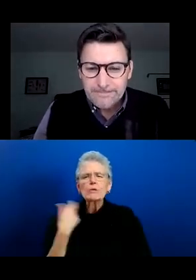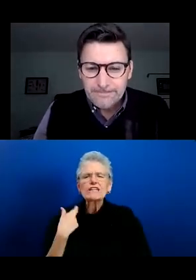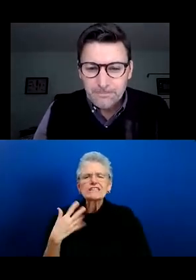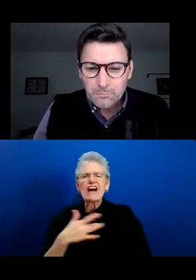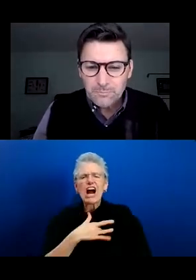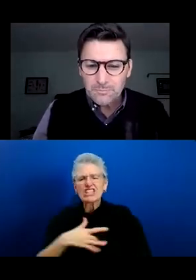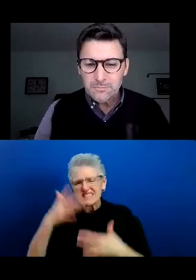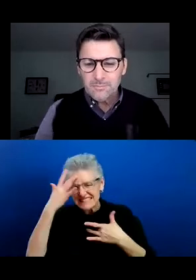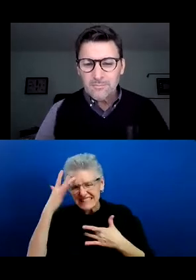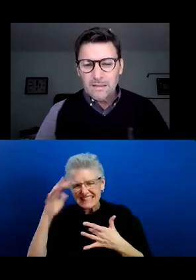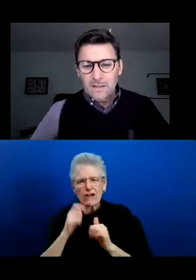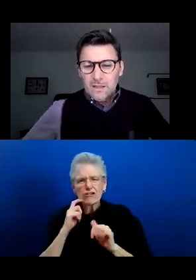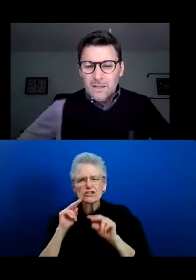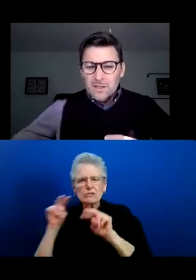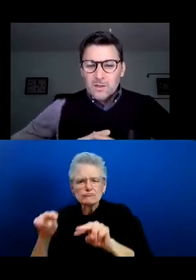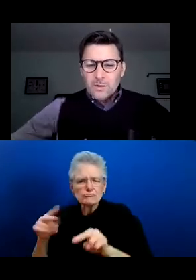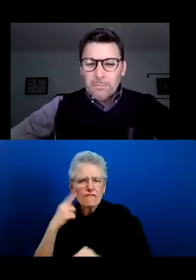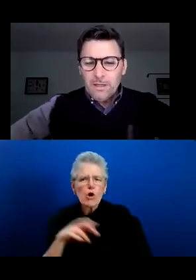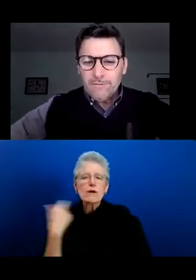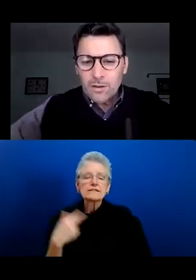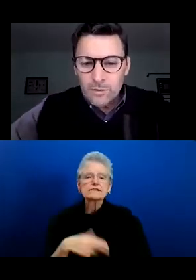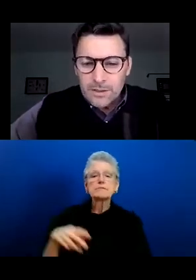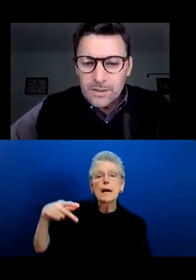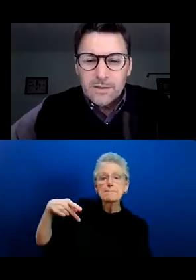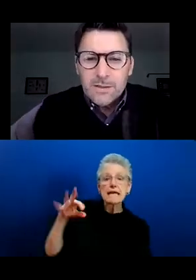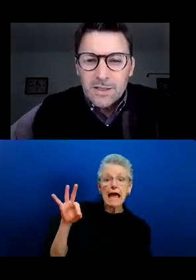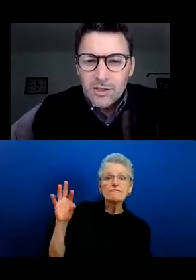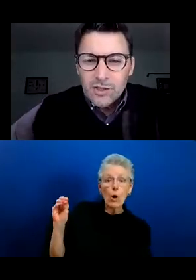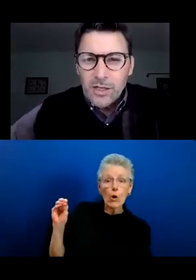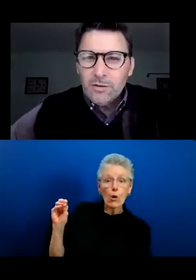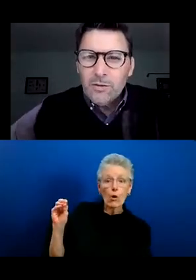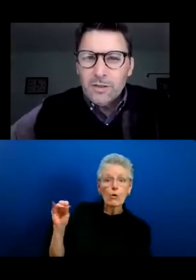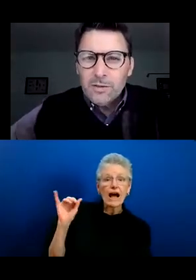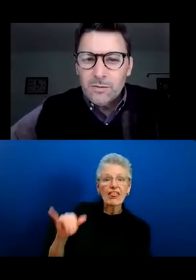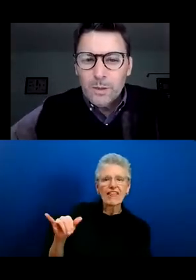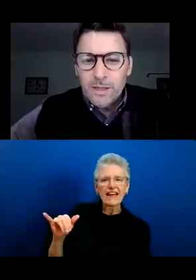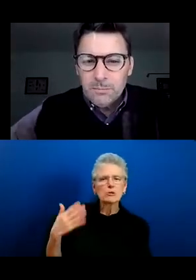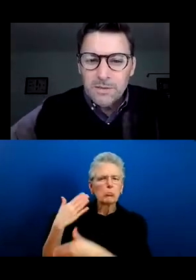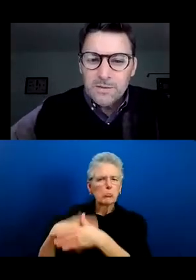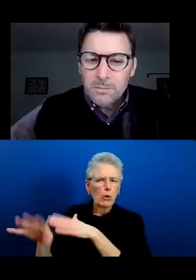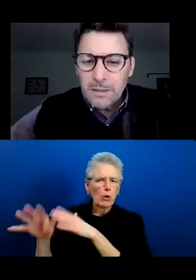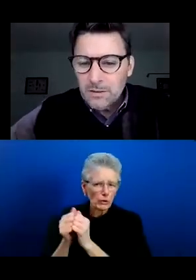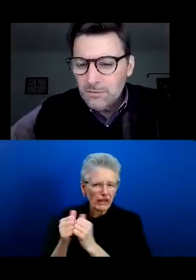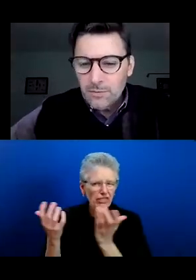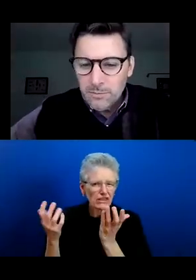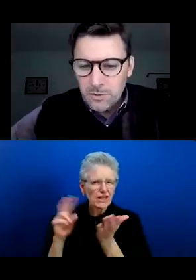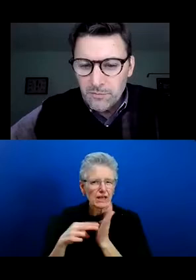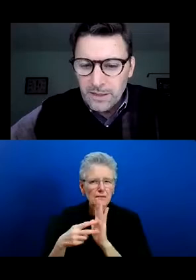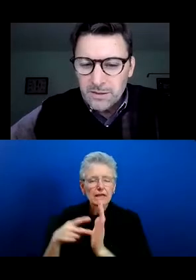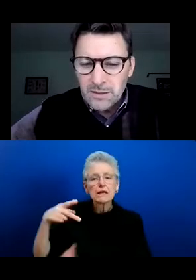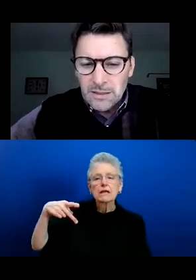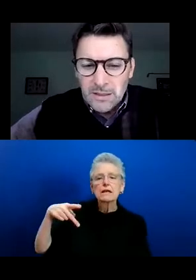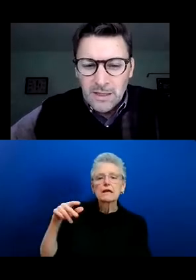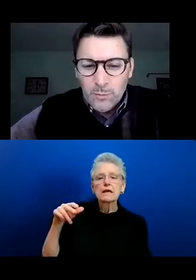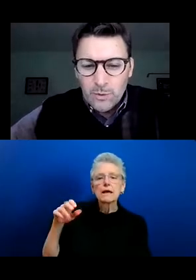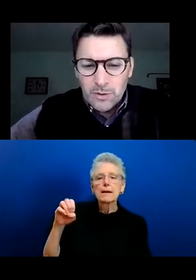should I monitor for risk? So the PFO is a congenital thing. So what that means is patent foramen